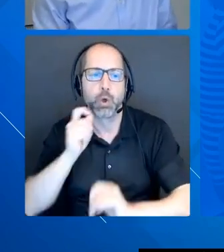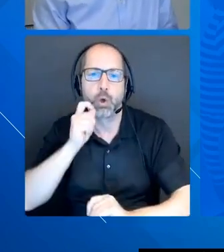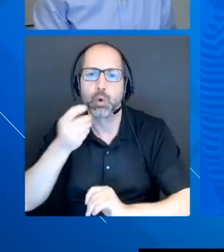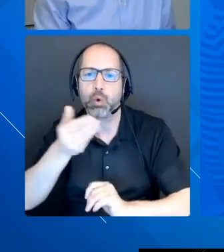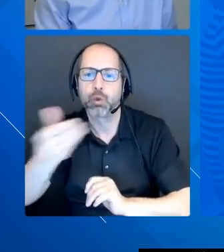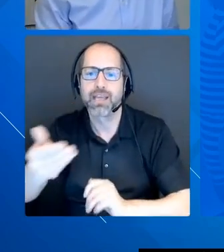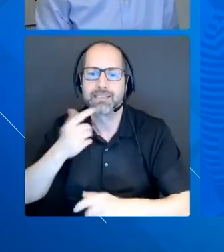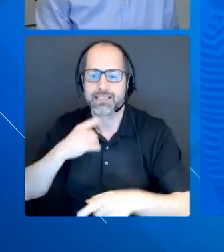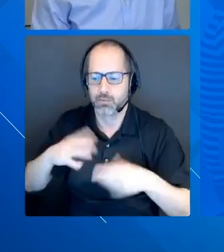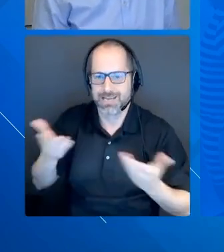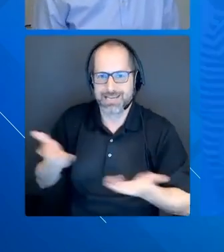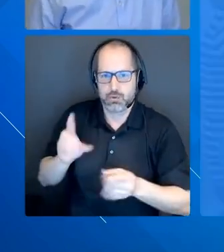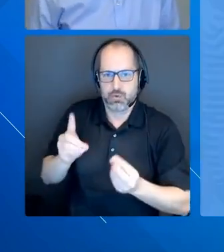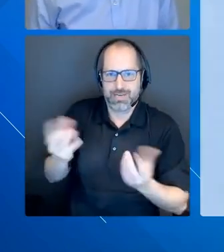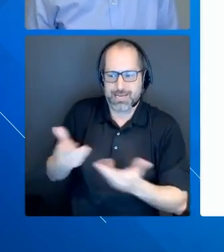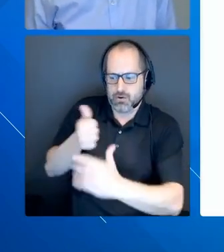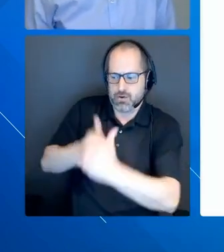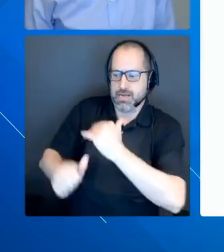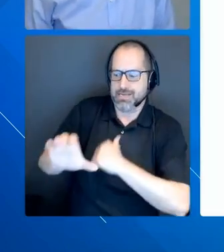here at Cvent.